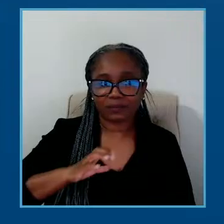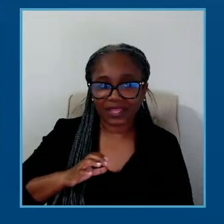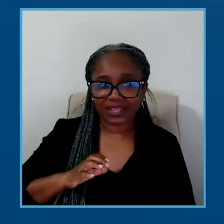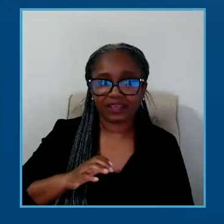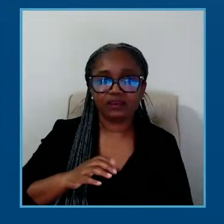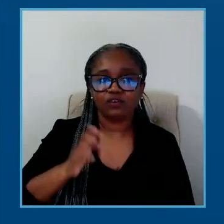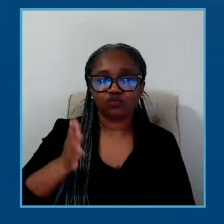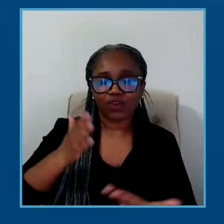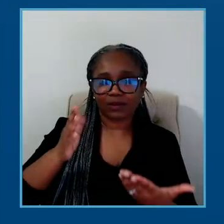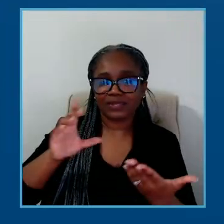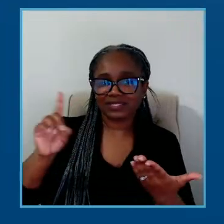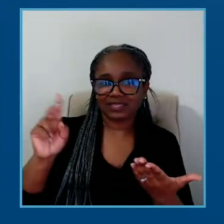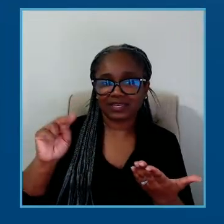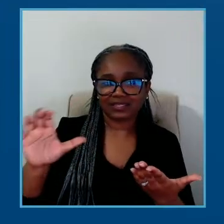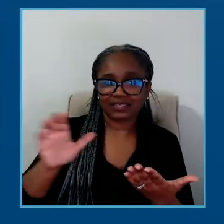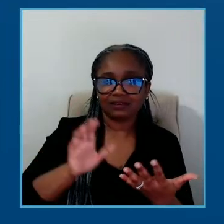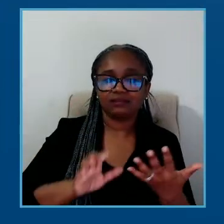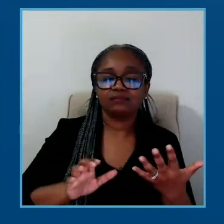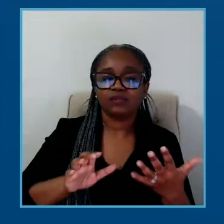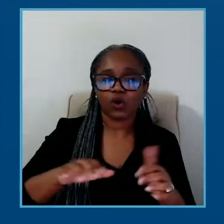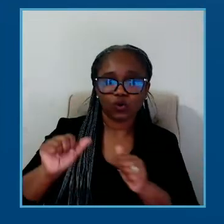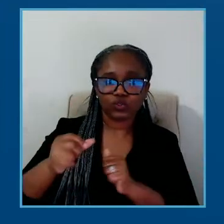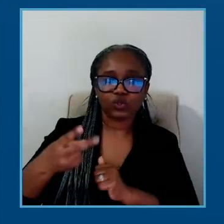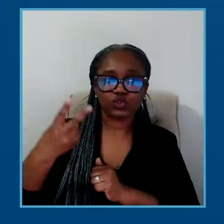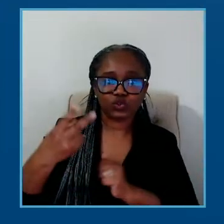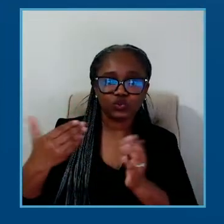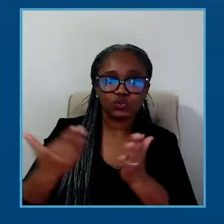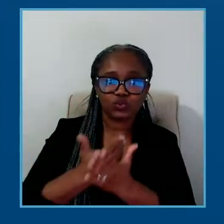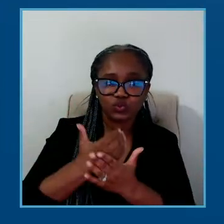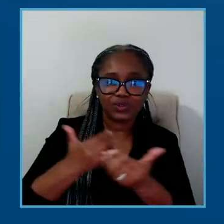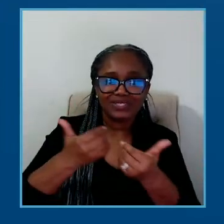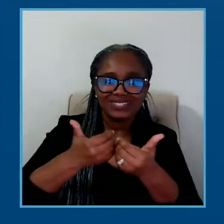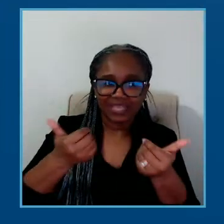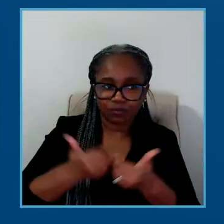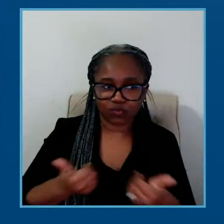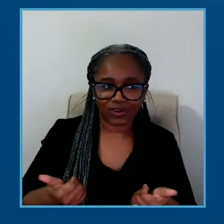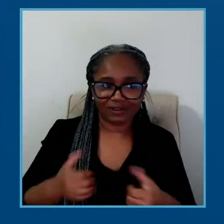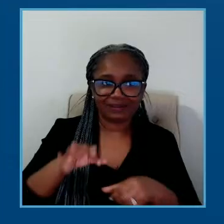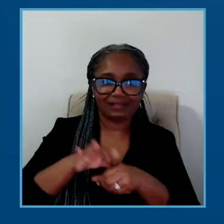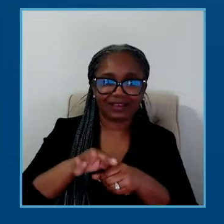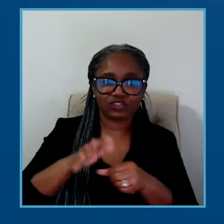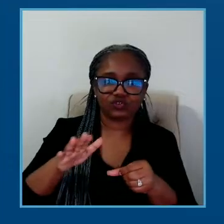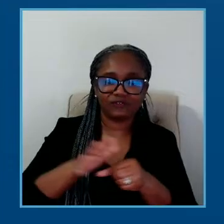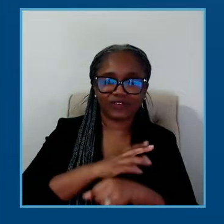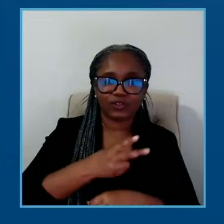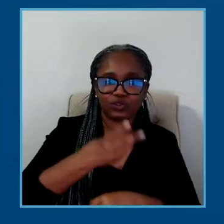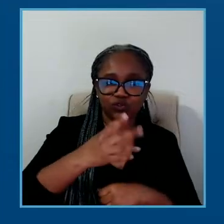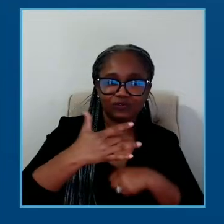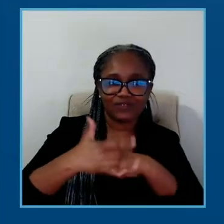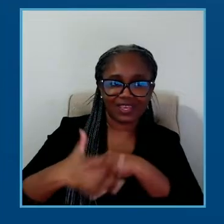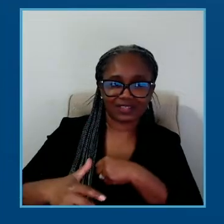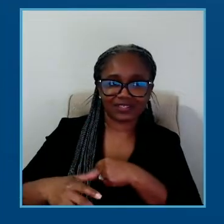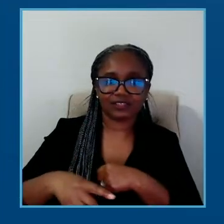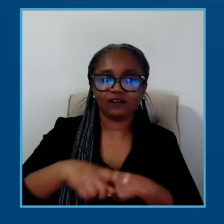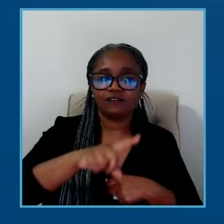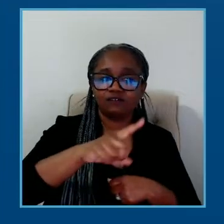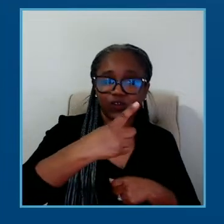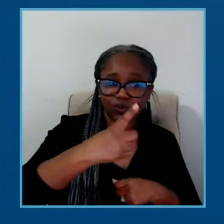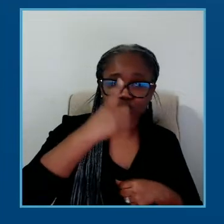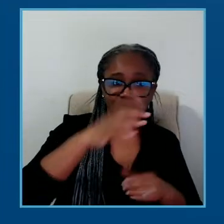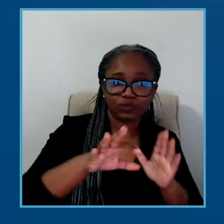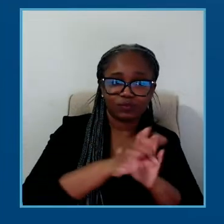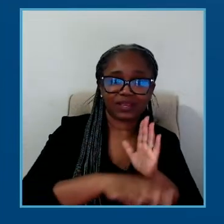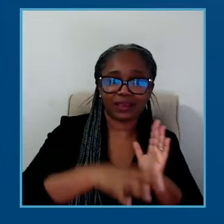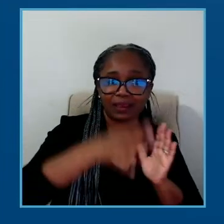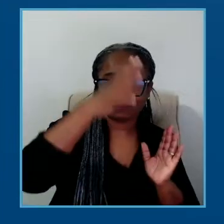displaced or disadvantaged in the original election be eligible to stand in the new election. Be it finally resolved that while the committee affirms